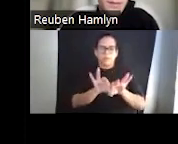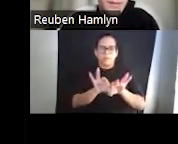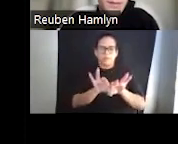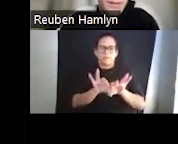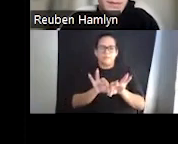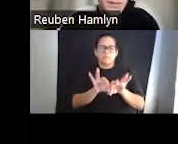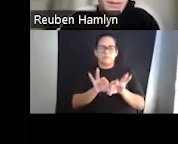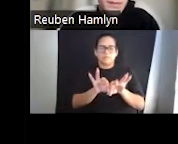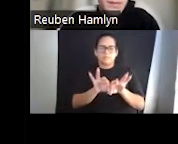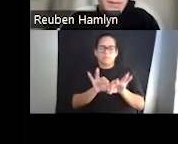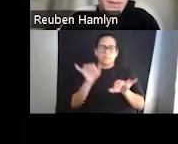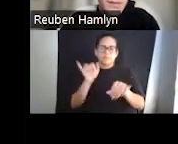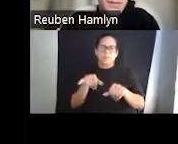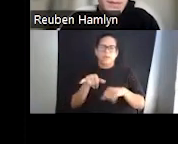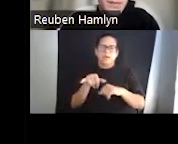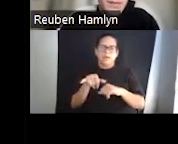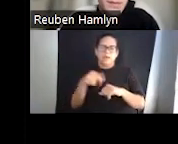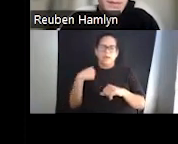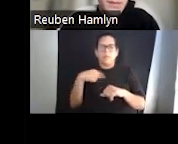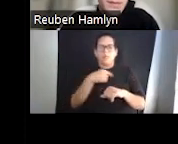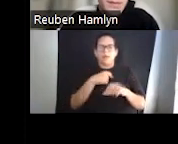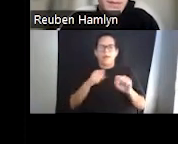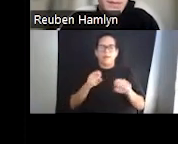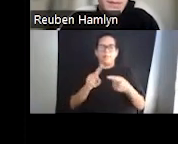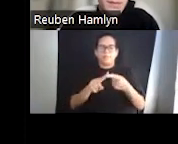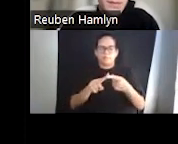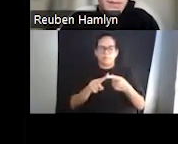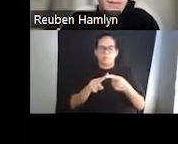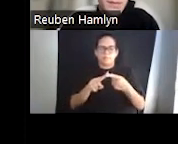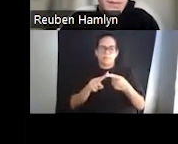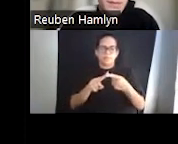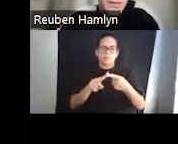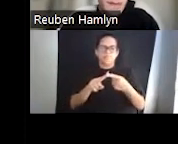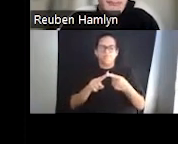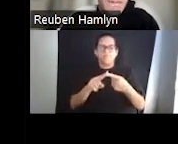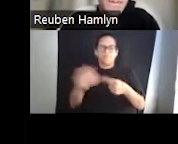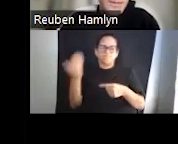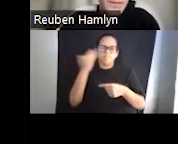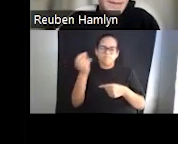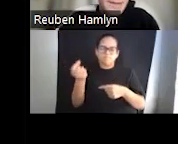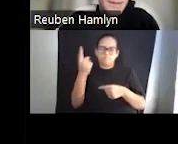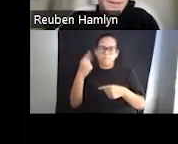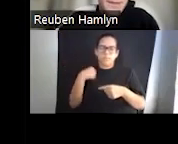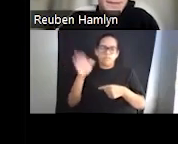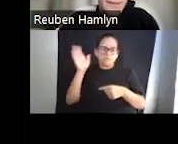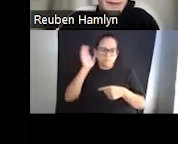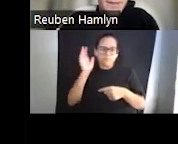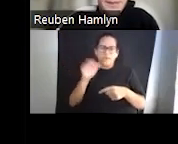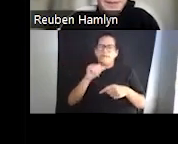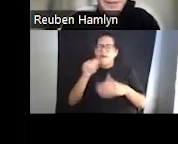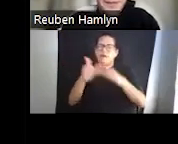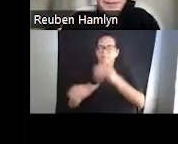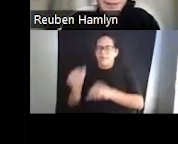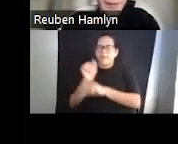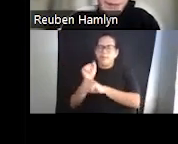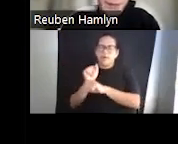increasingly important that we are able to not, that we are at least not undermining the work that many